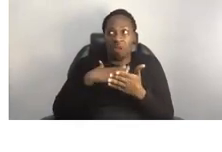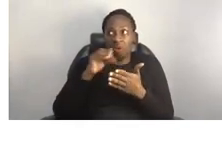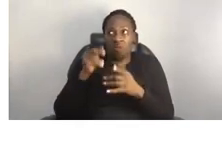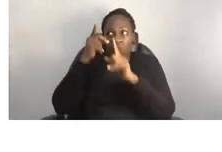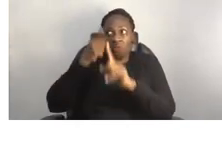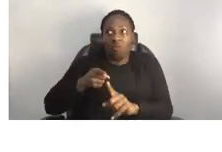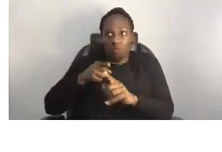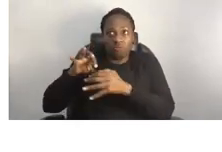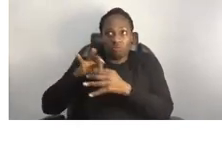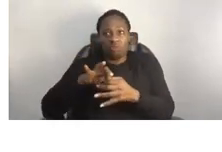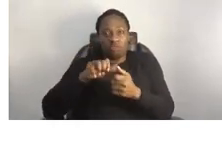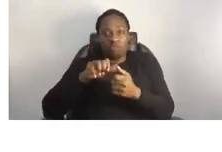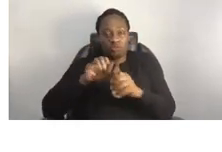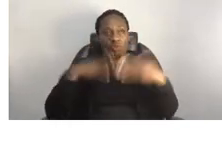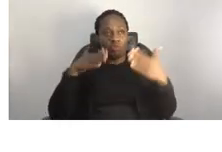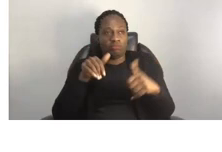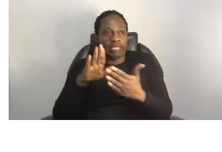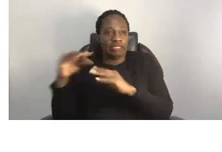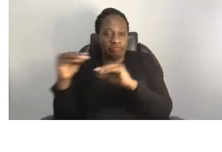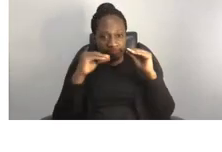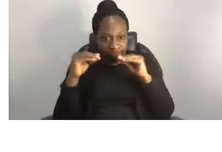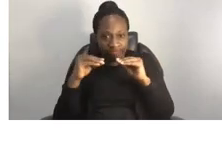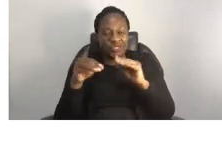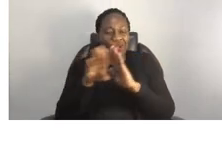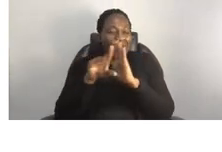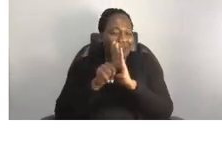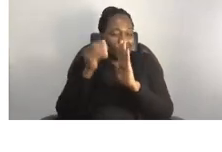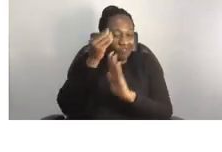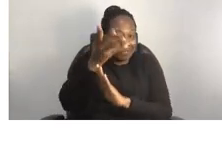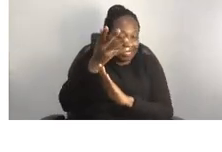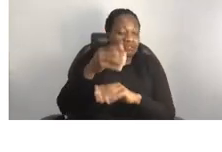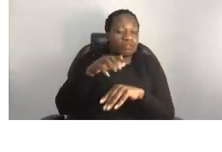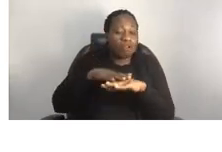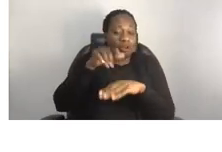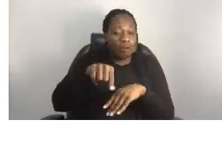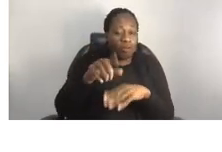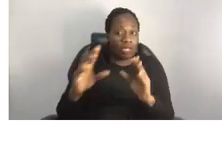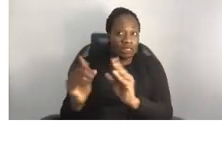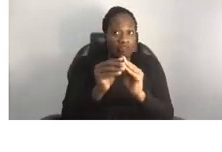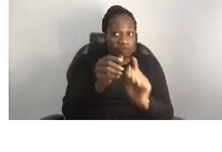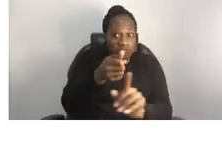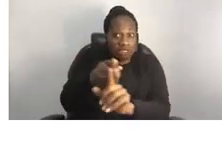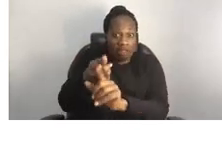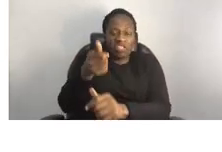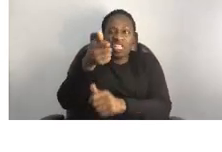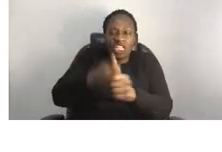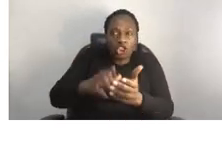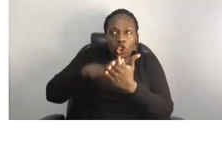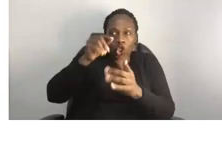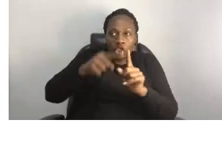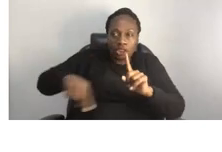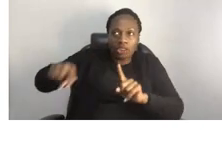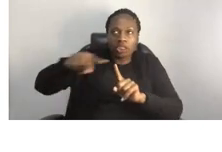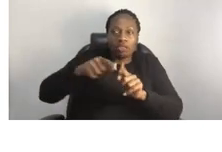centered around open pedagogy. And so some background information on the sessions themselves. Each learning circle